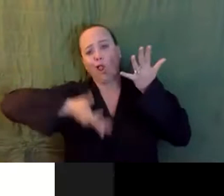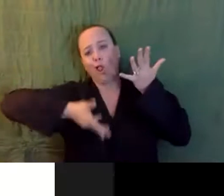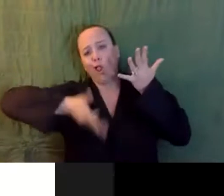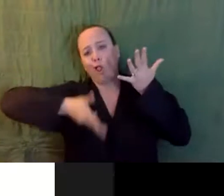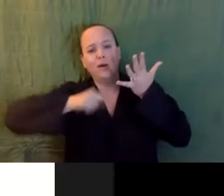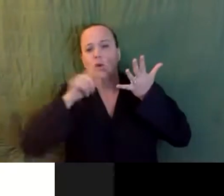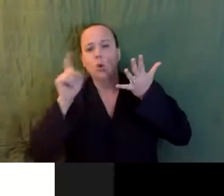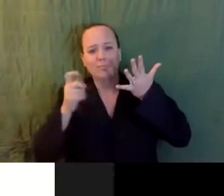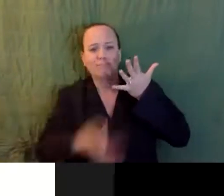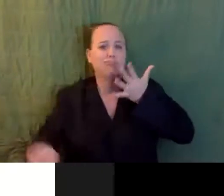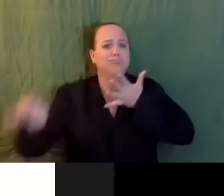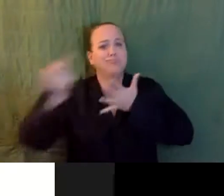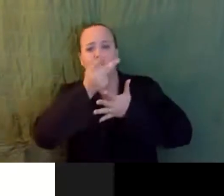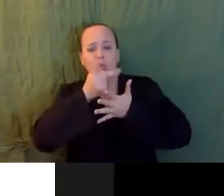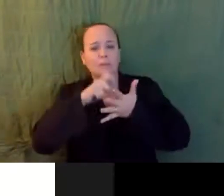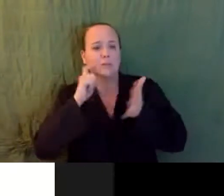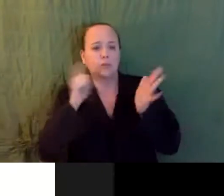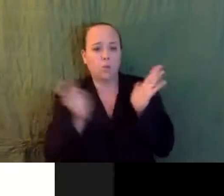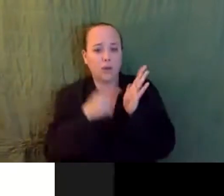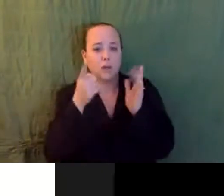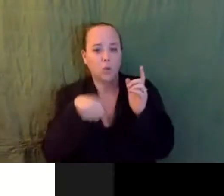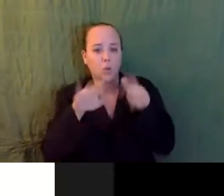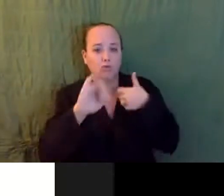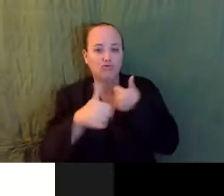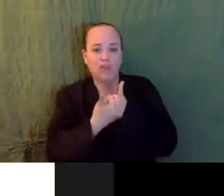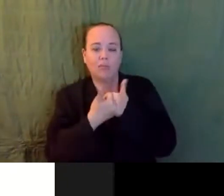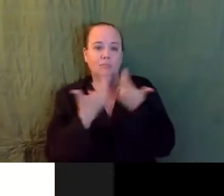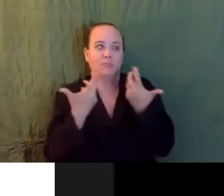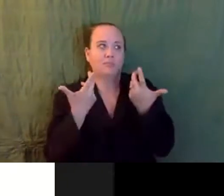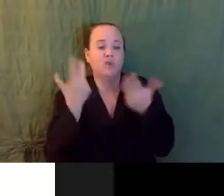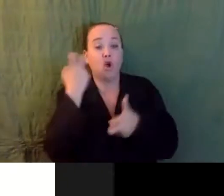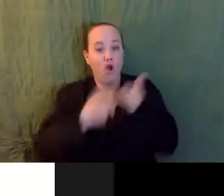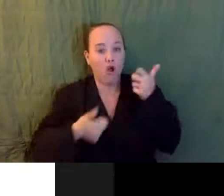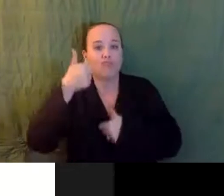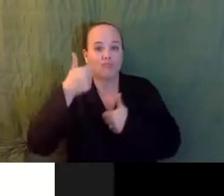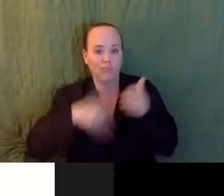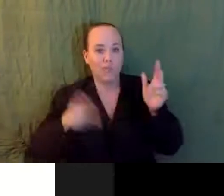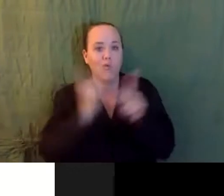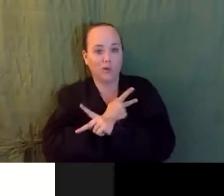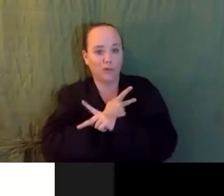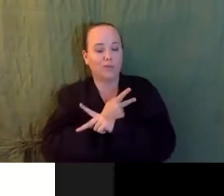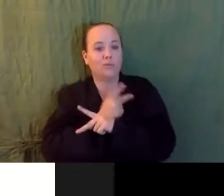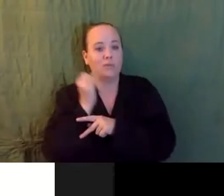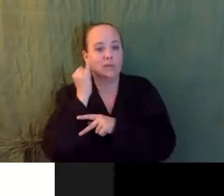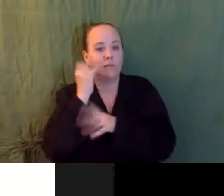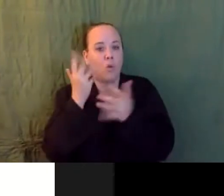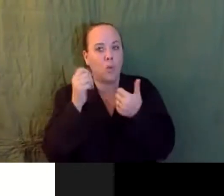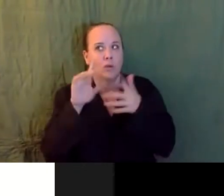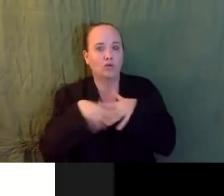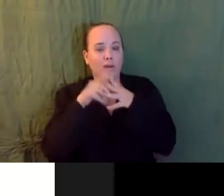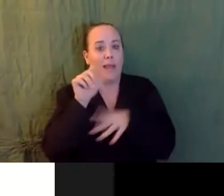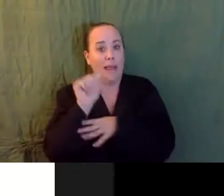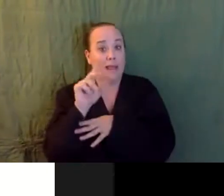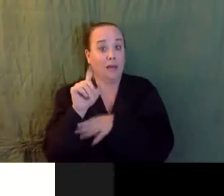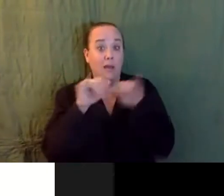I think that we need to recognize that those challenges are often a little bit harder as well. If we're going to talk about implementing ADA